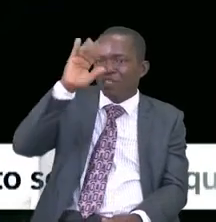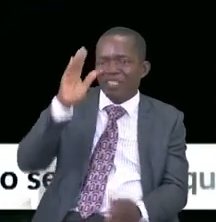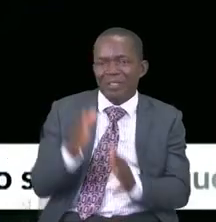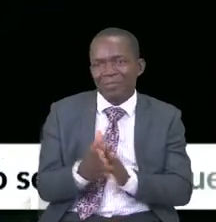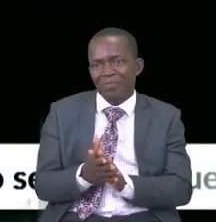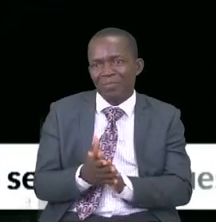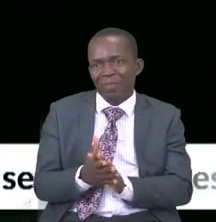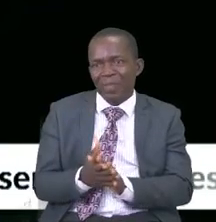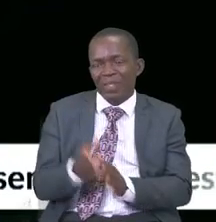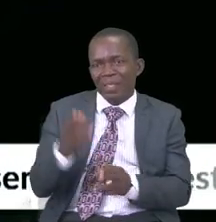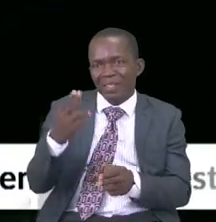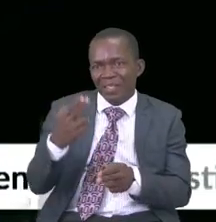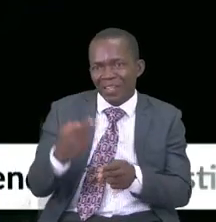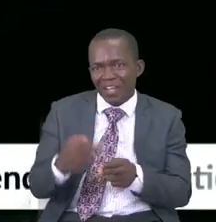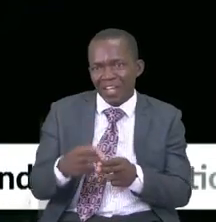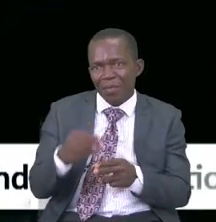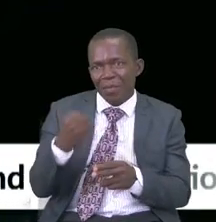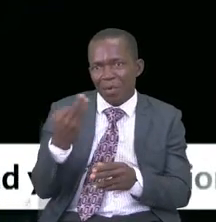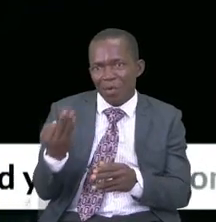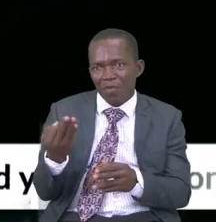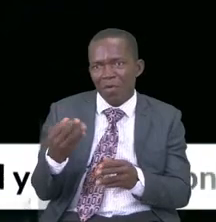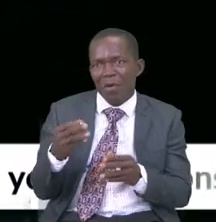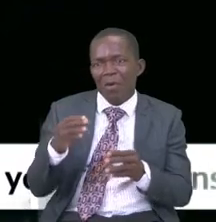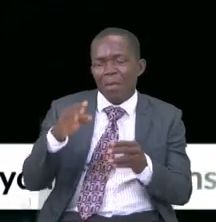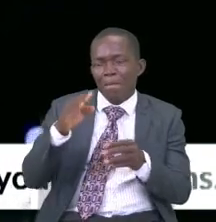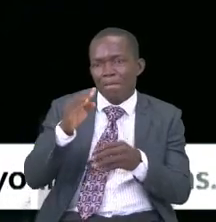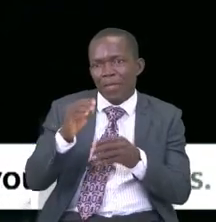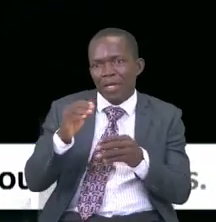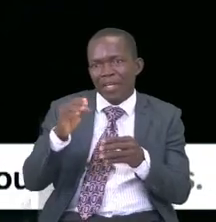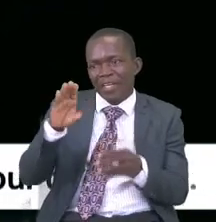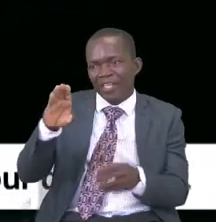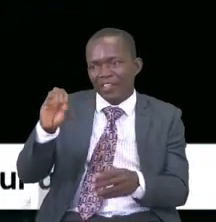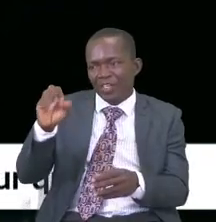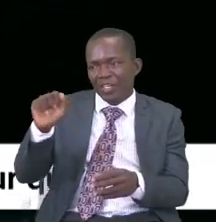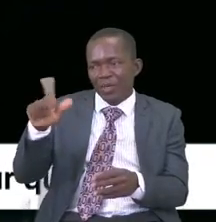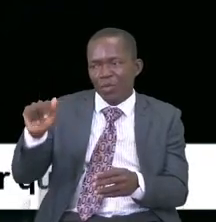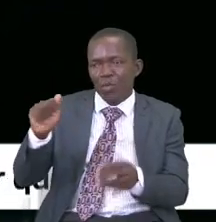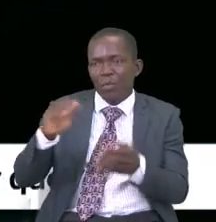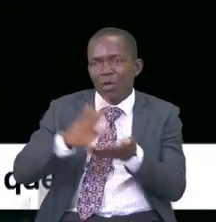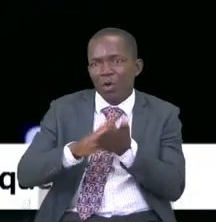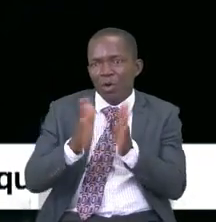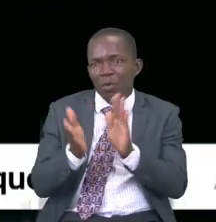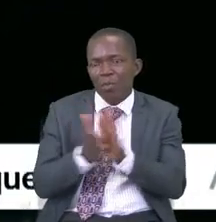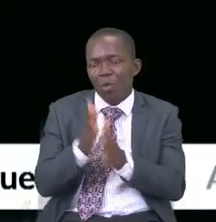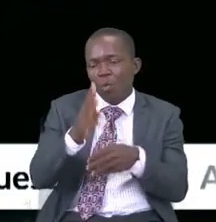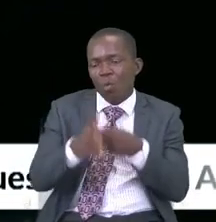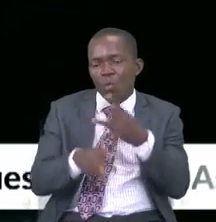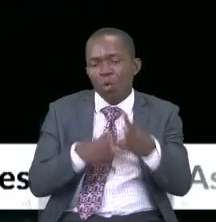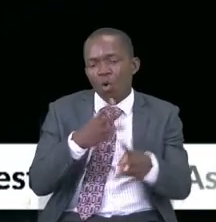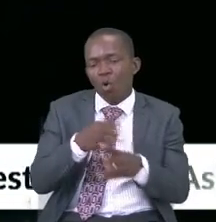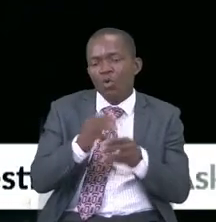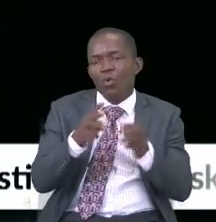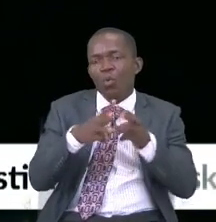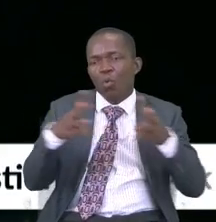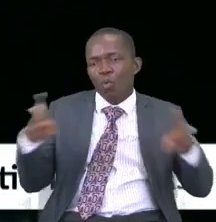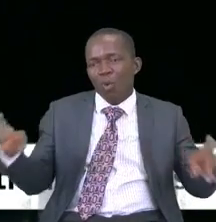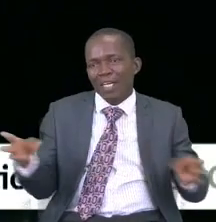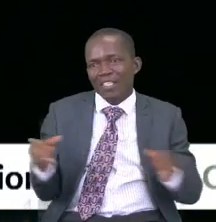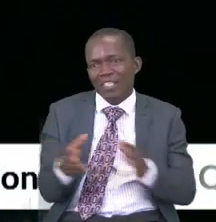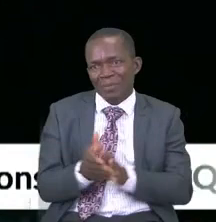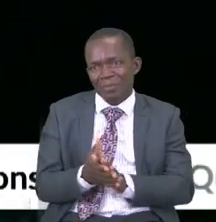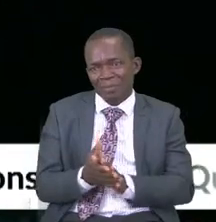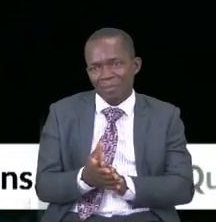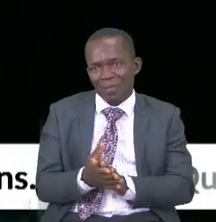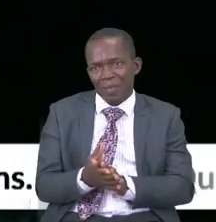the name of the multinational soft drink maker, and colonization. It was a deliberate plan,